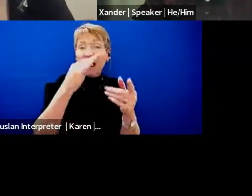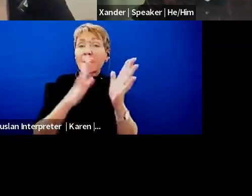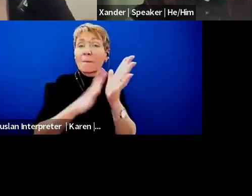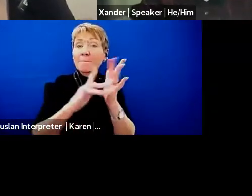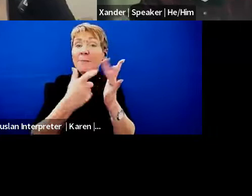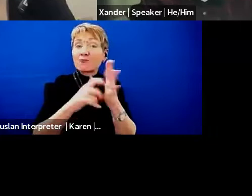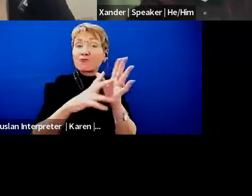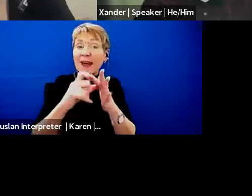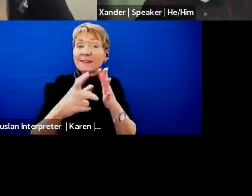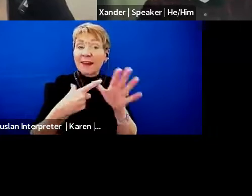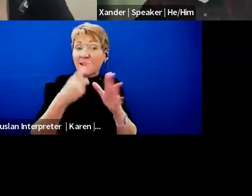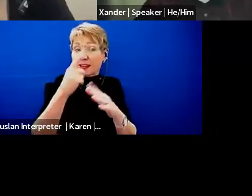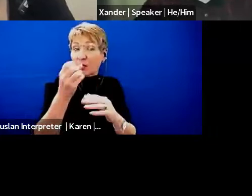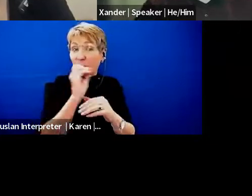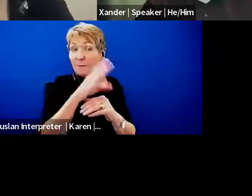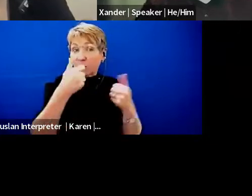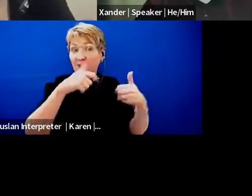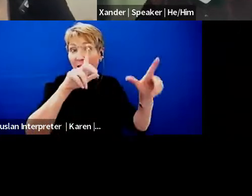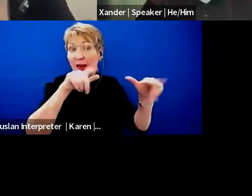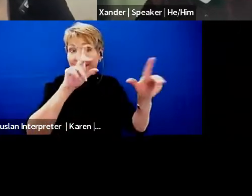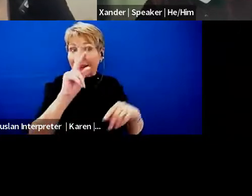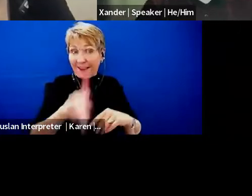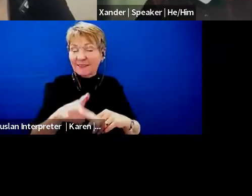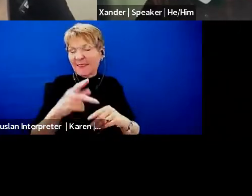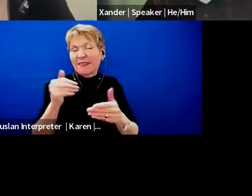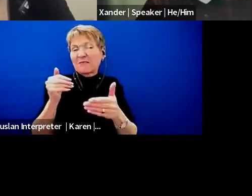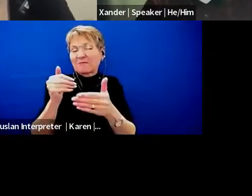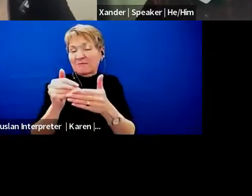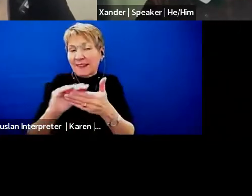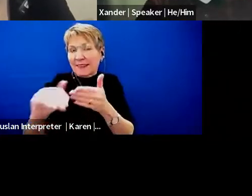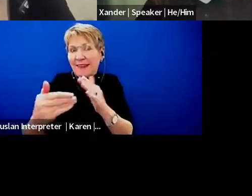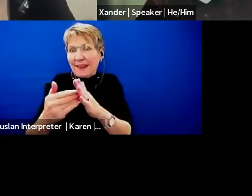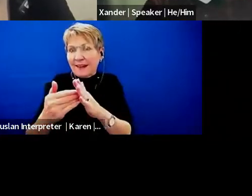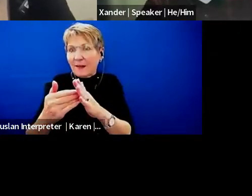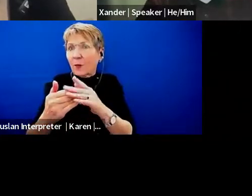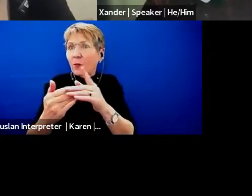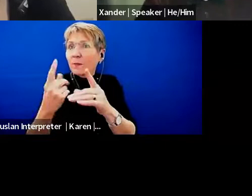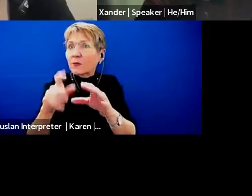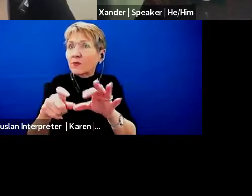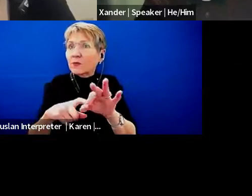and we'll have another opportunity towards the end as well. Oh, hold on. No, we have a question.